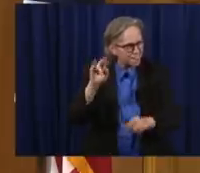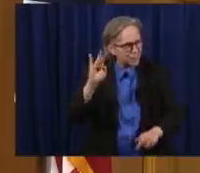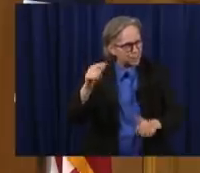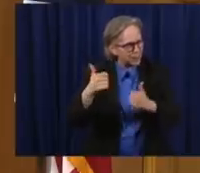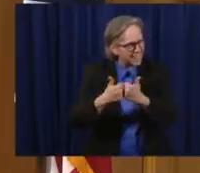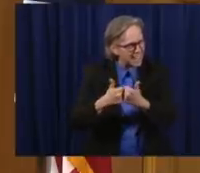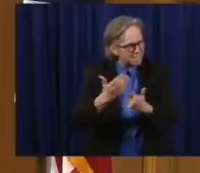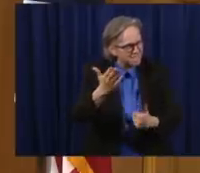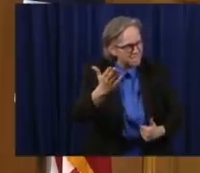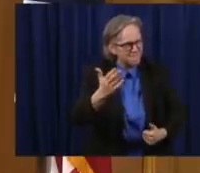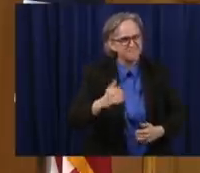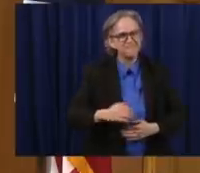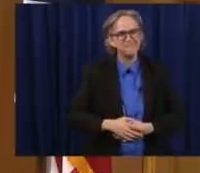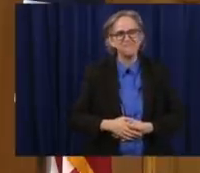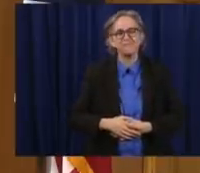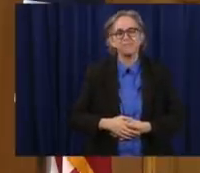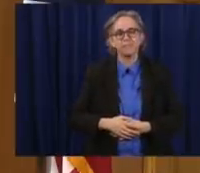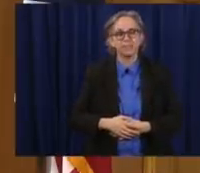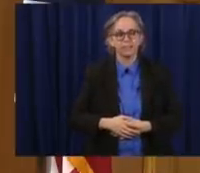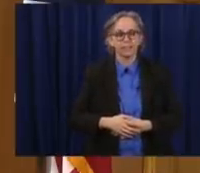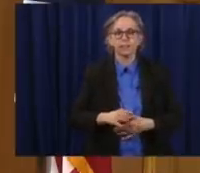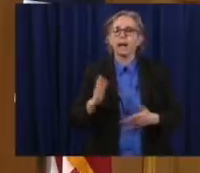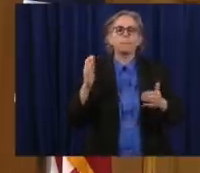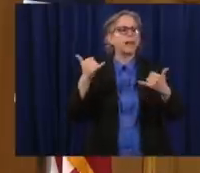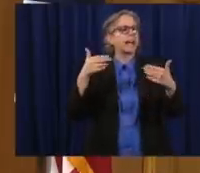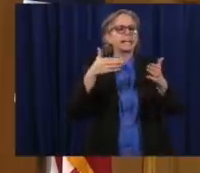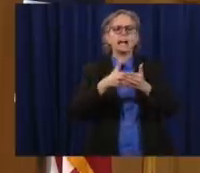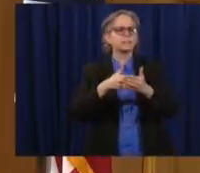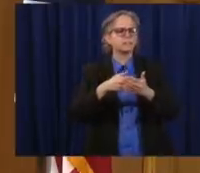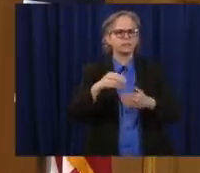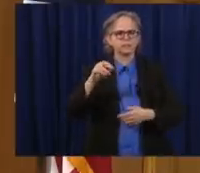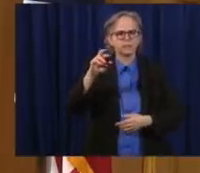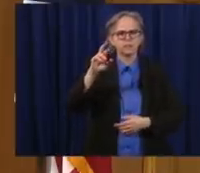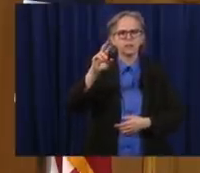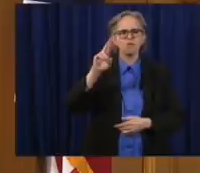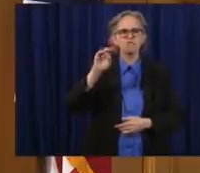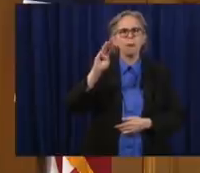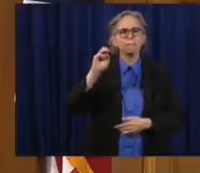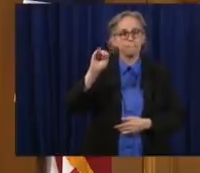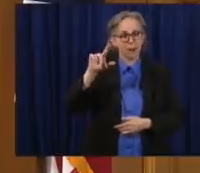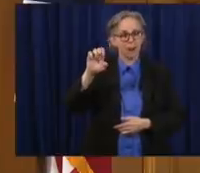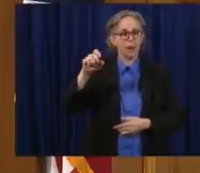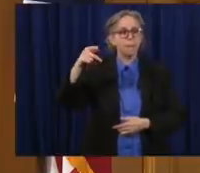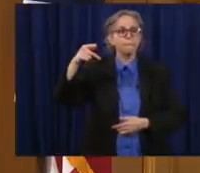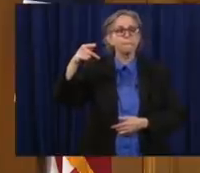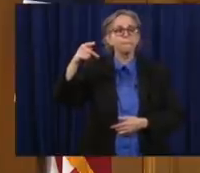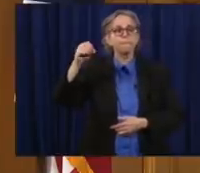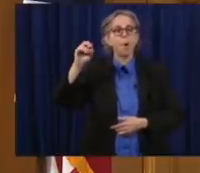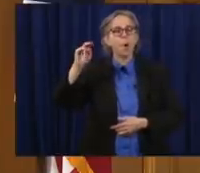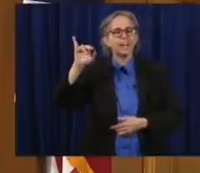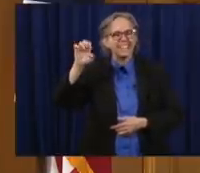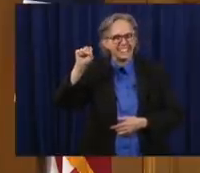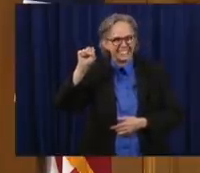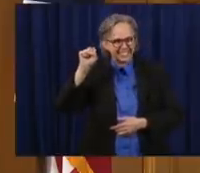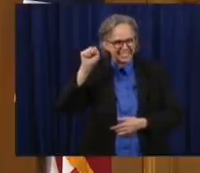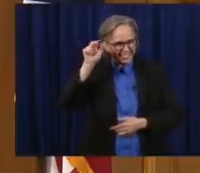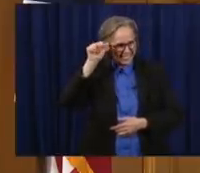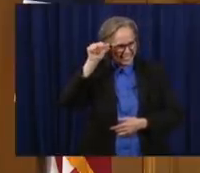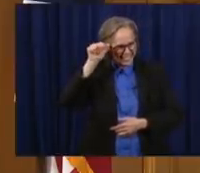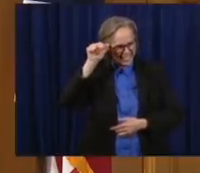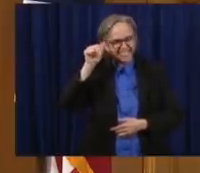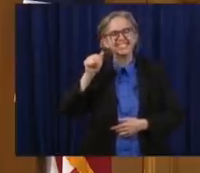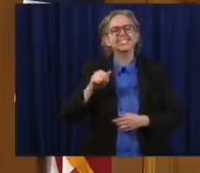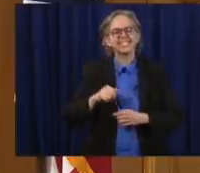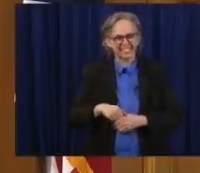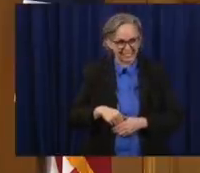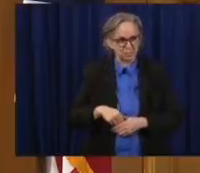They are playing the Rumble Ponies, and I'm told that you'll be able to see not only my